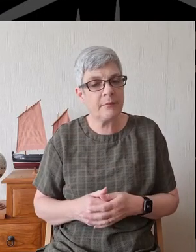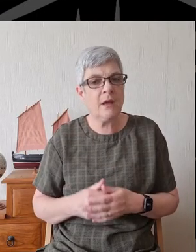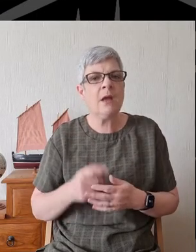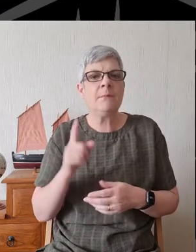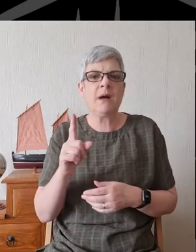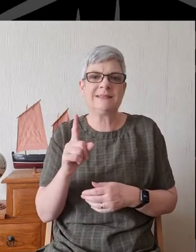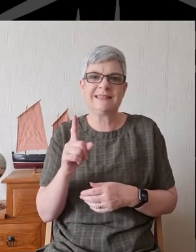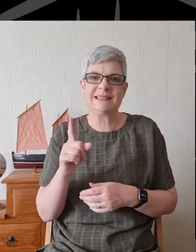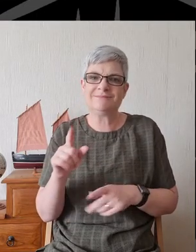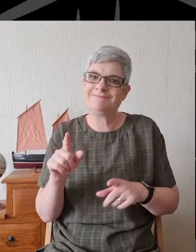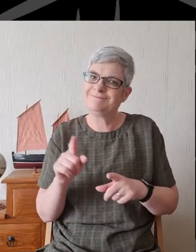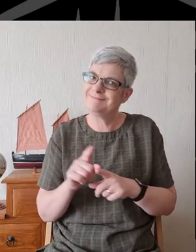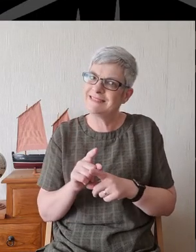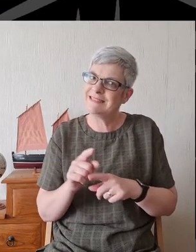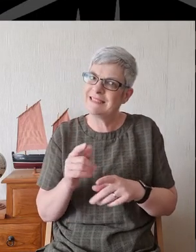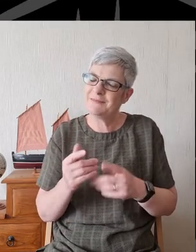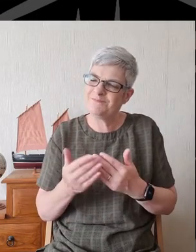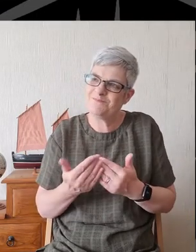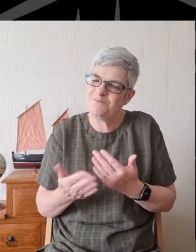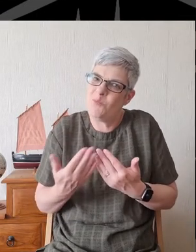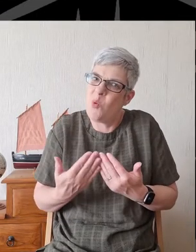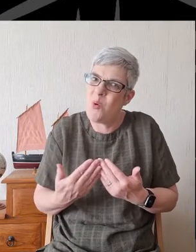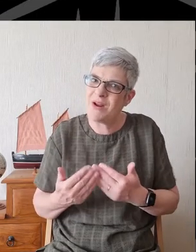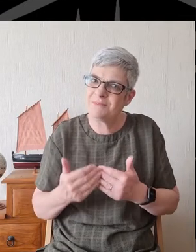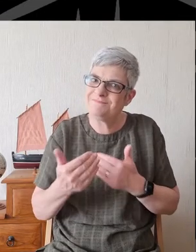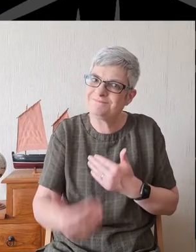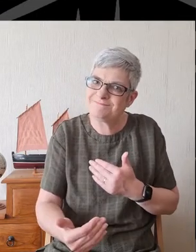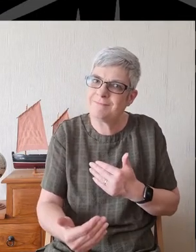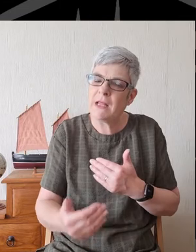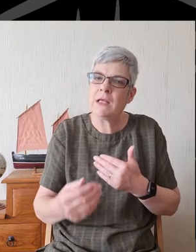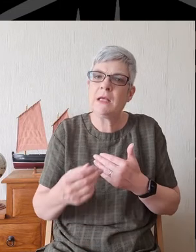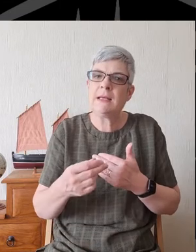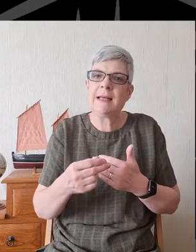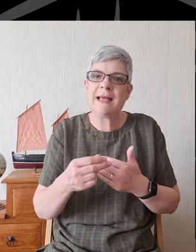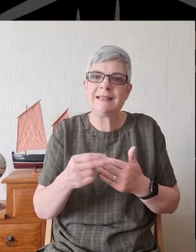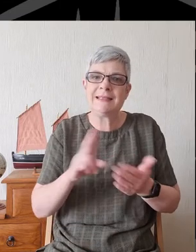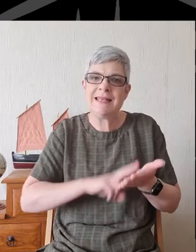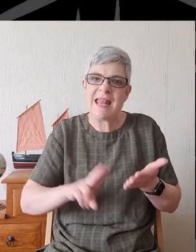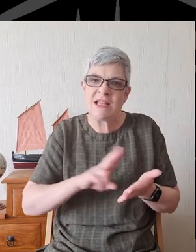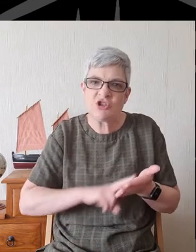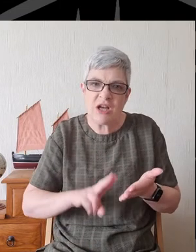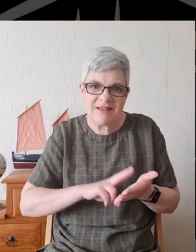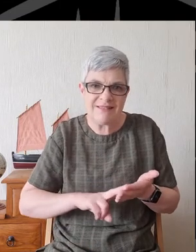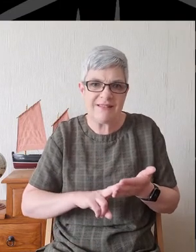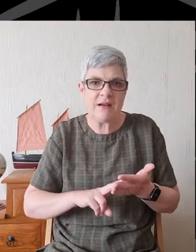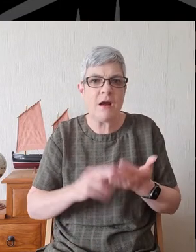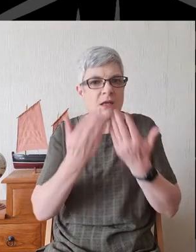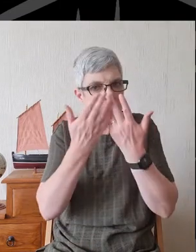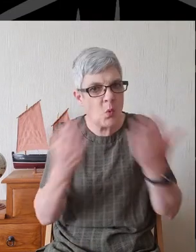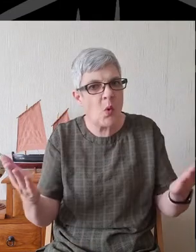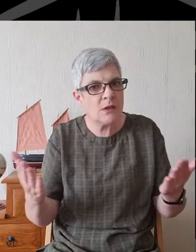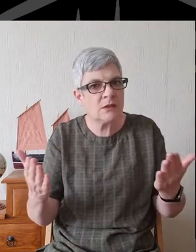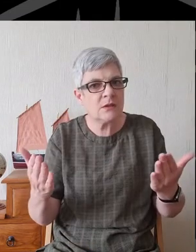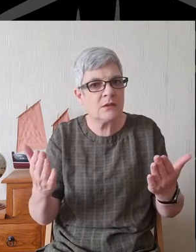so often that goes further, and it's nature itself that is adored rather than the creator.